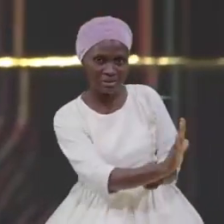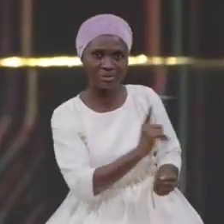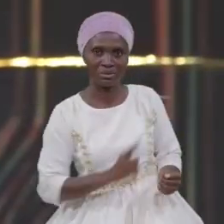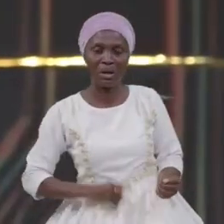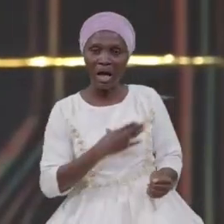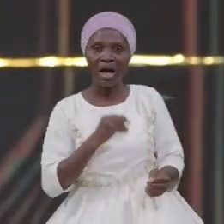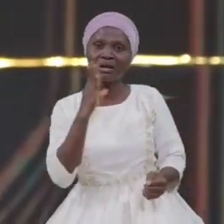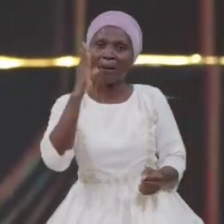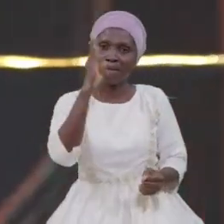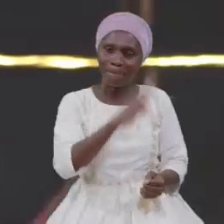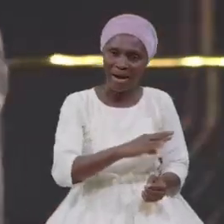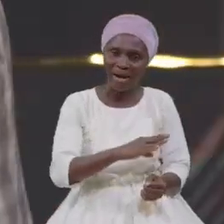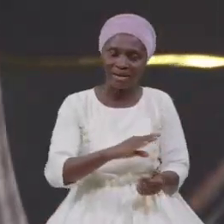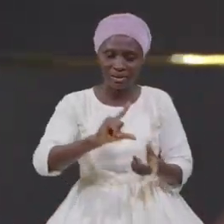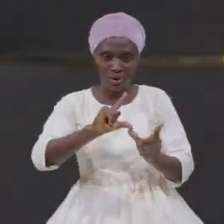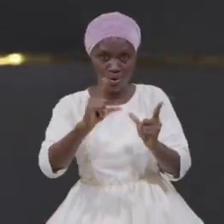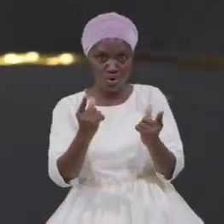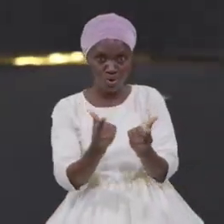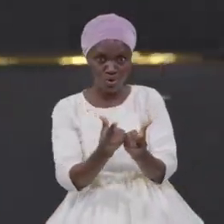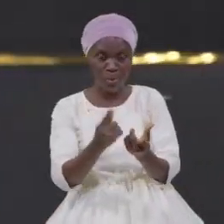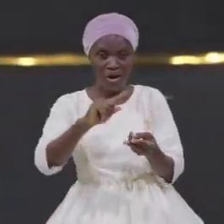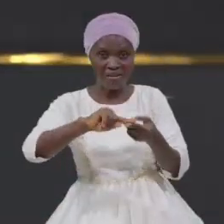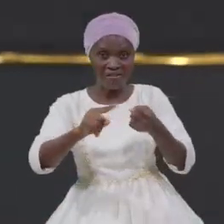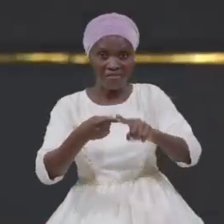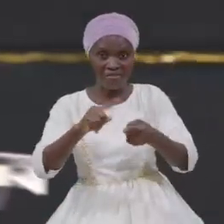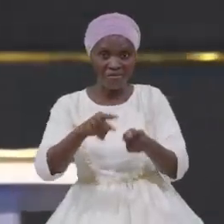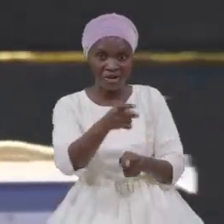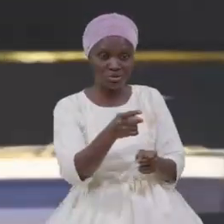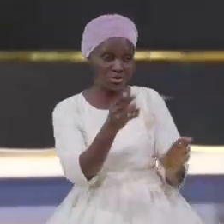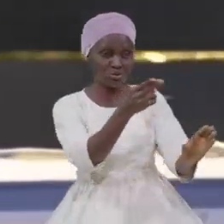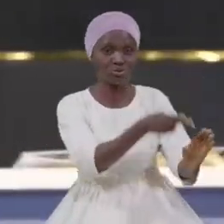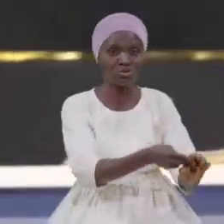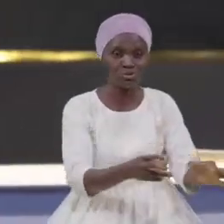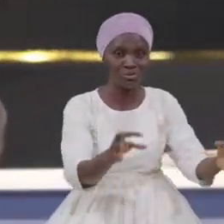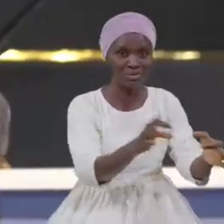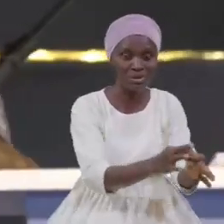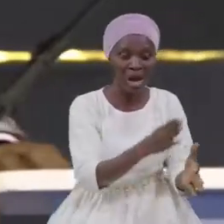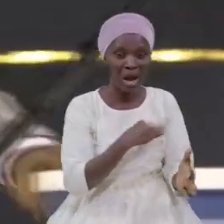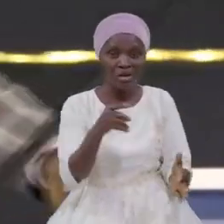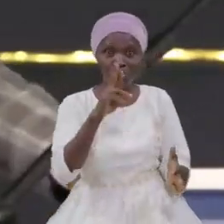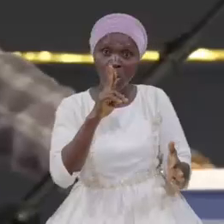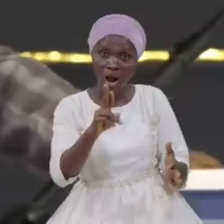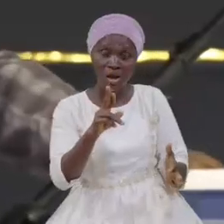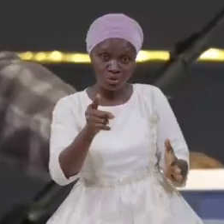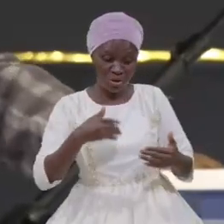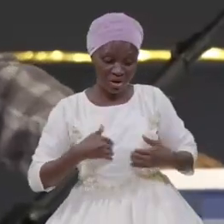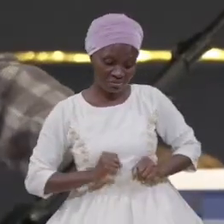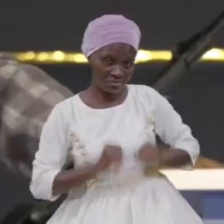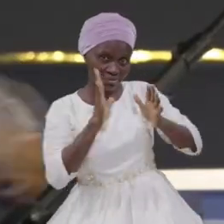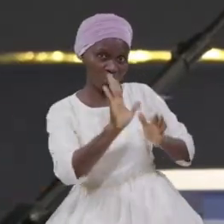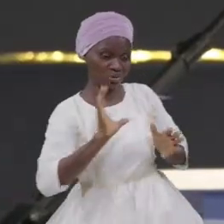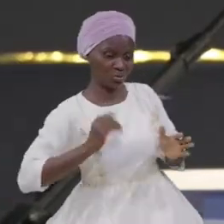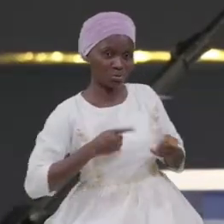you have joined, and you have submitted your soul unto the gang, that's still your